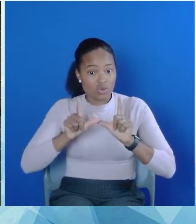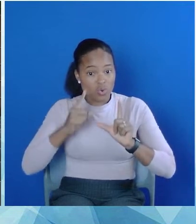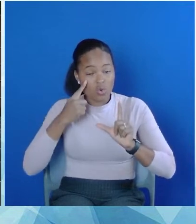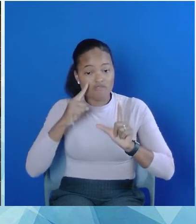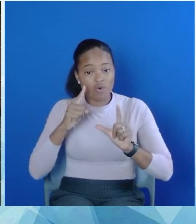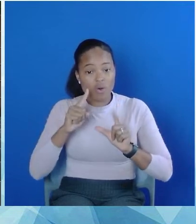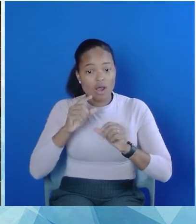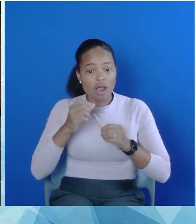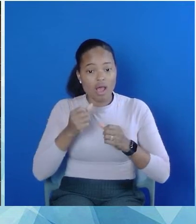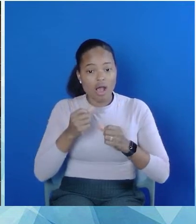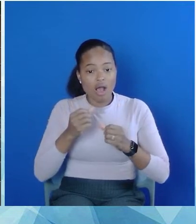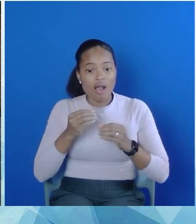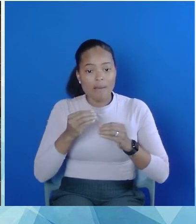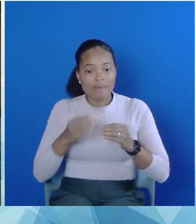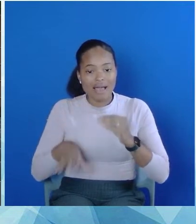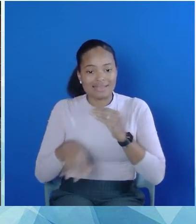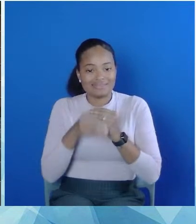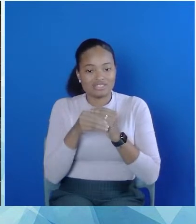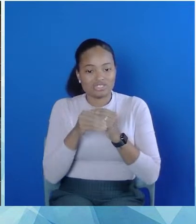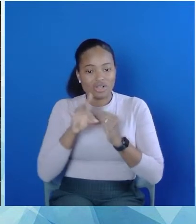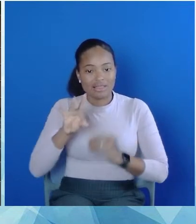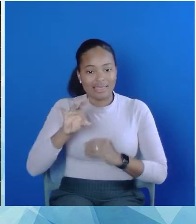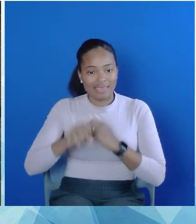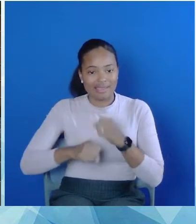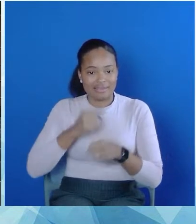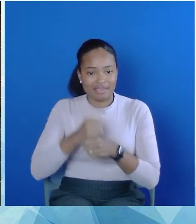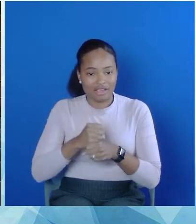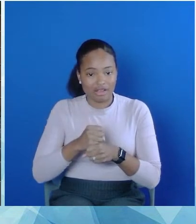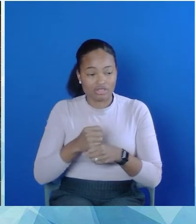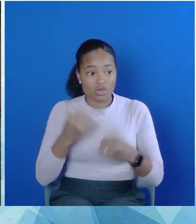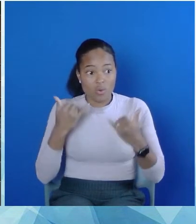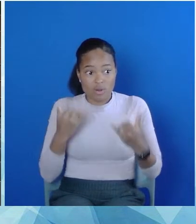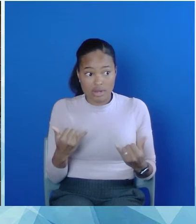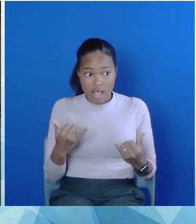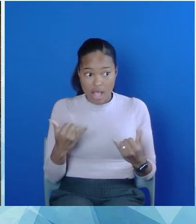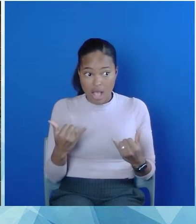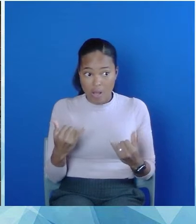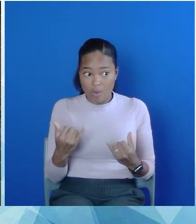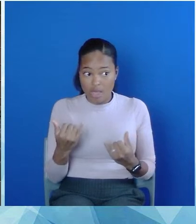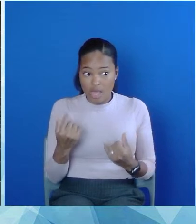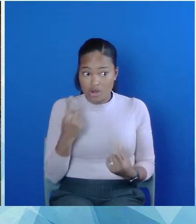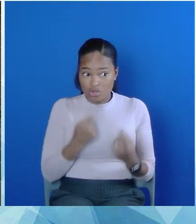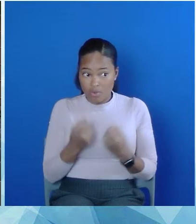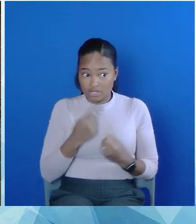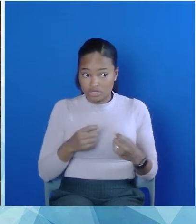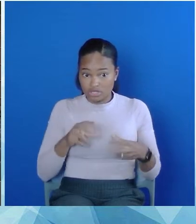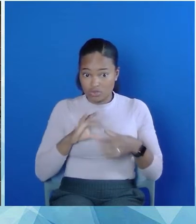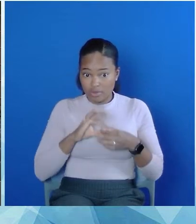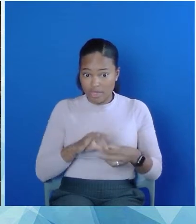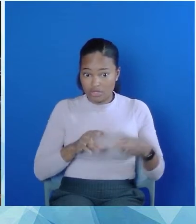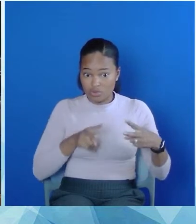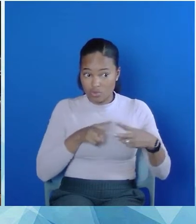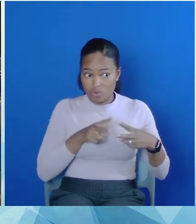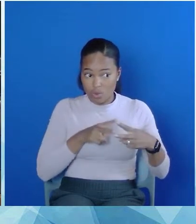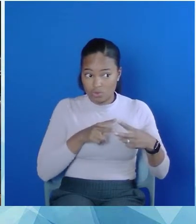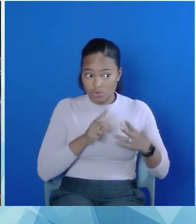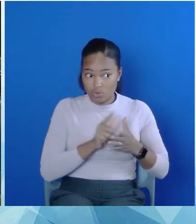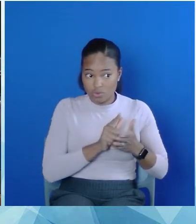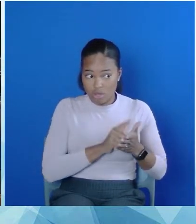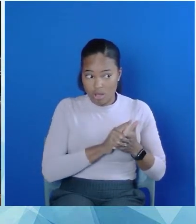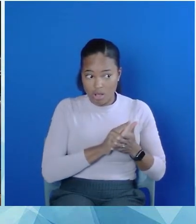So at this time, does anybody have any questions for me about those two bills? Yes,